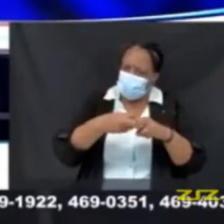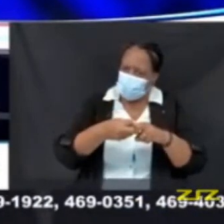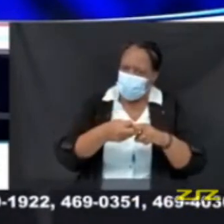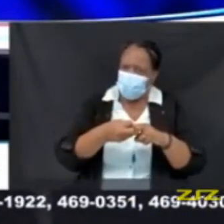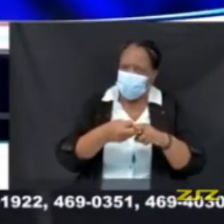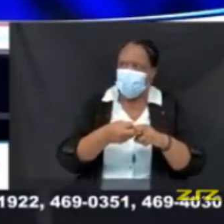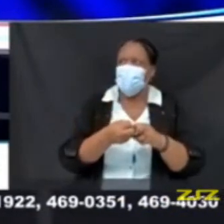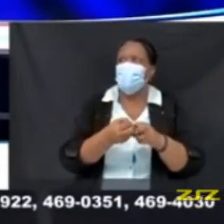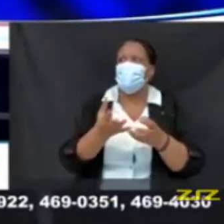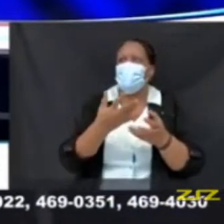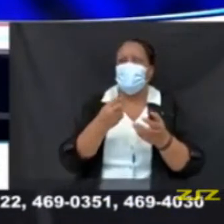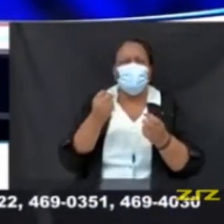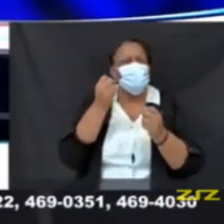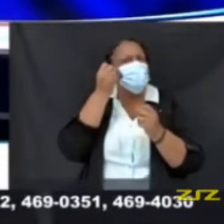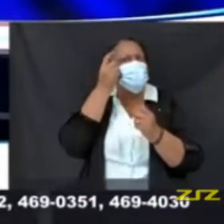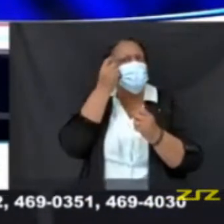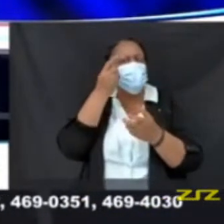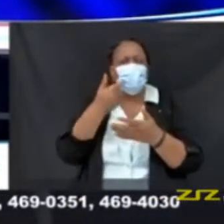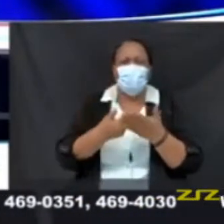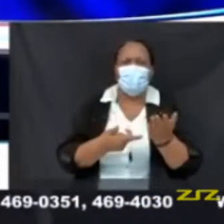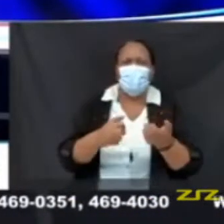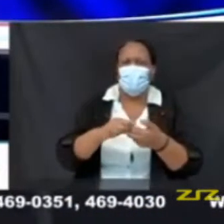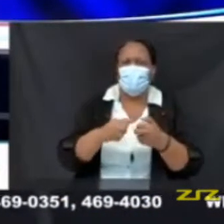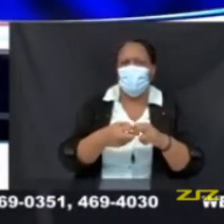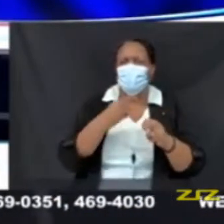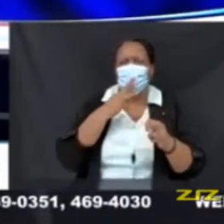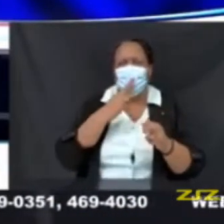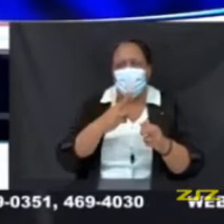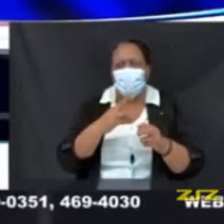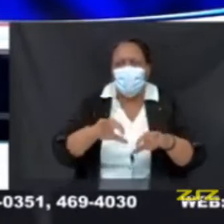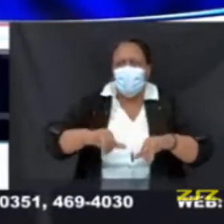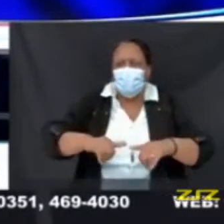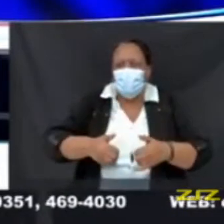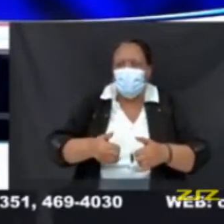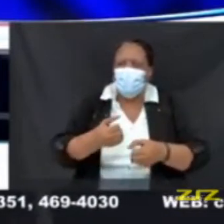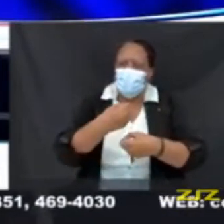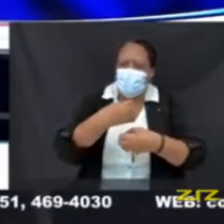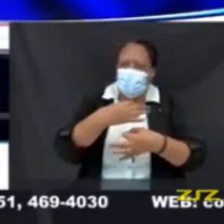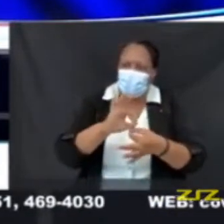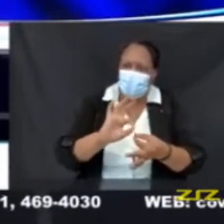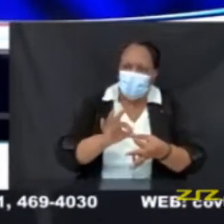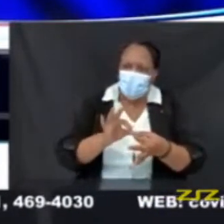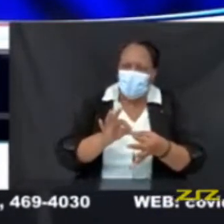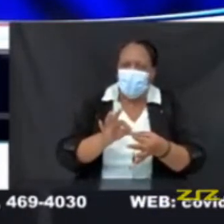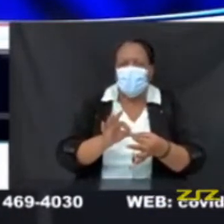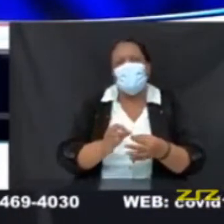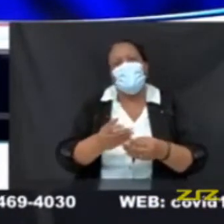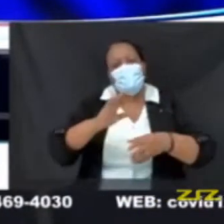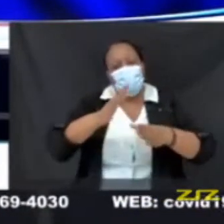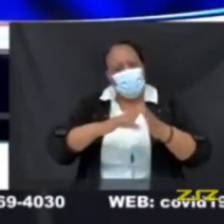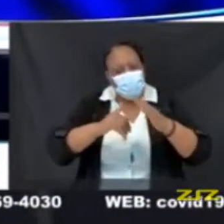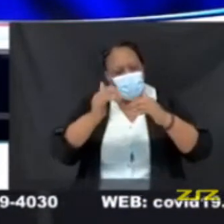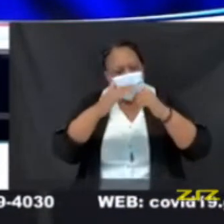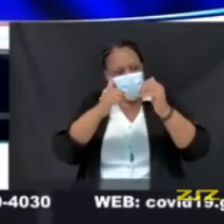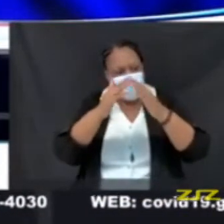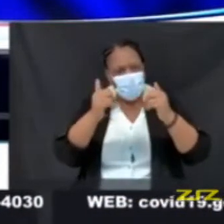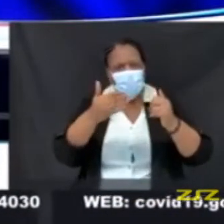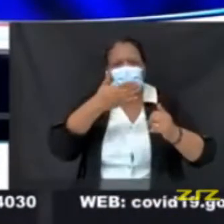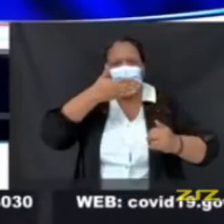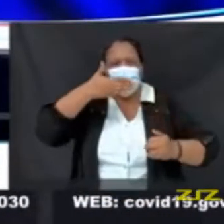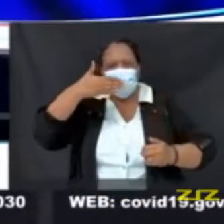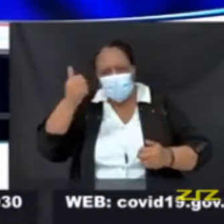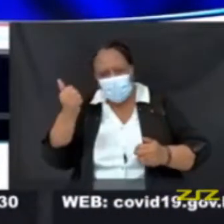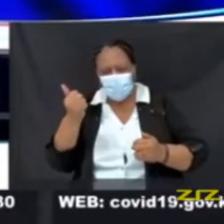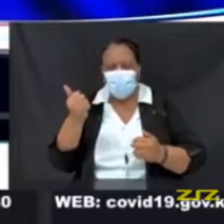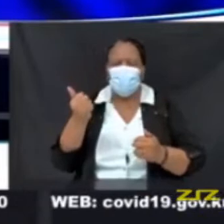4, enhancing disaster preparedness for effective response and to build back better in recovery, rehabilitation,